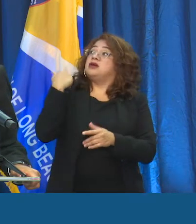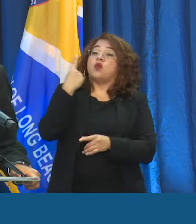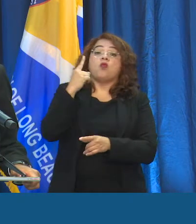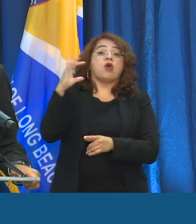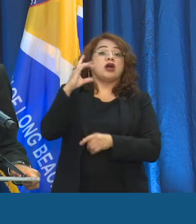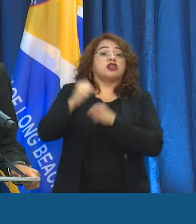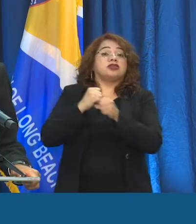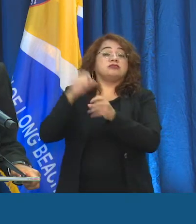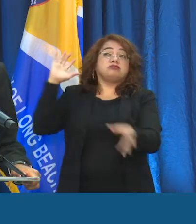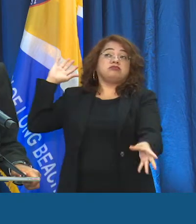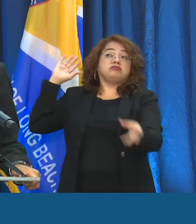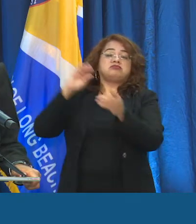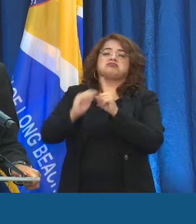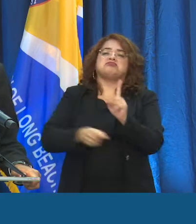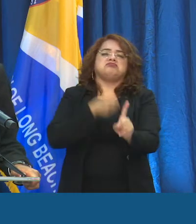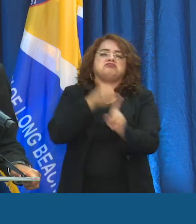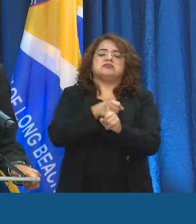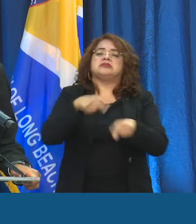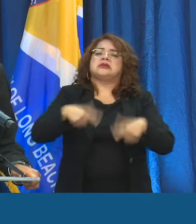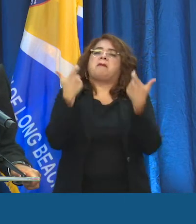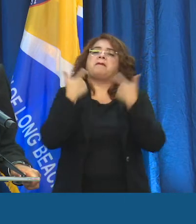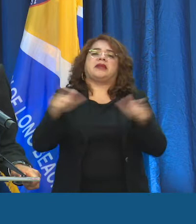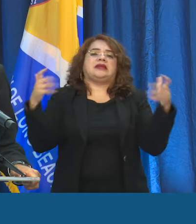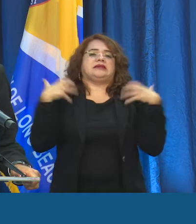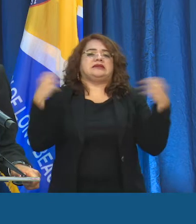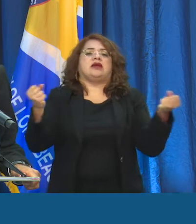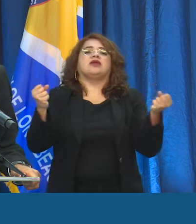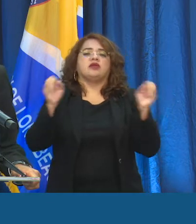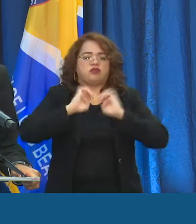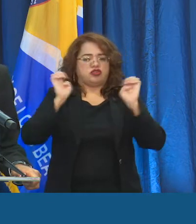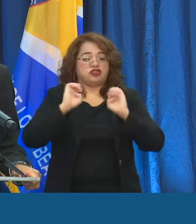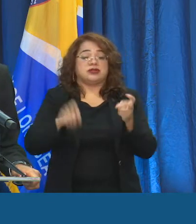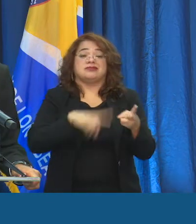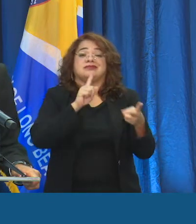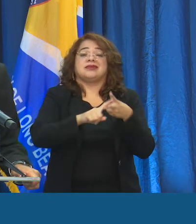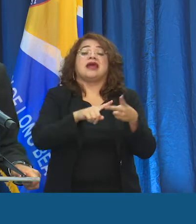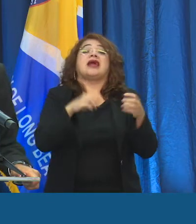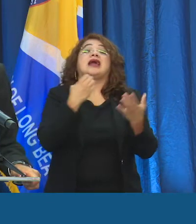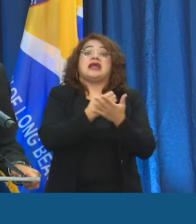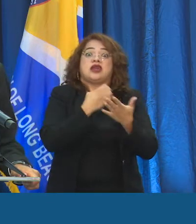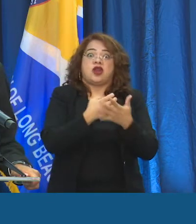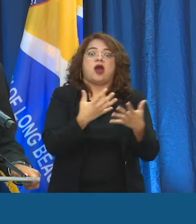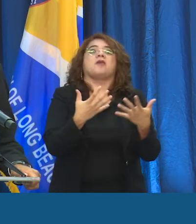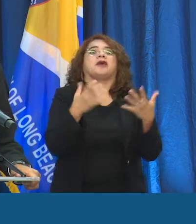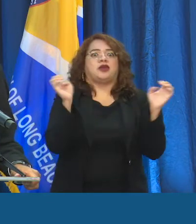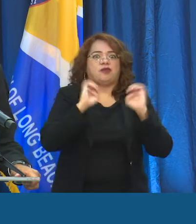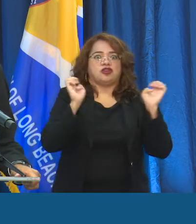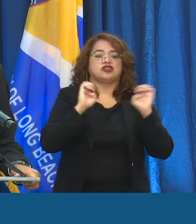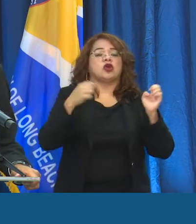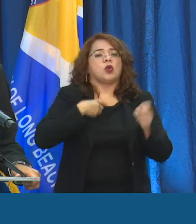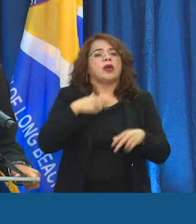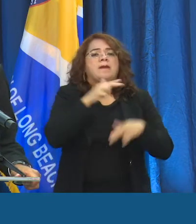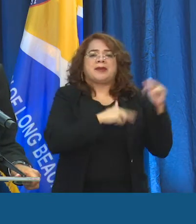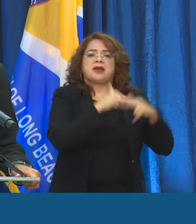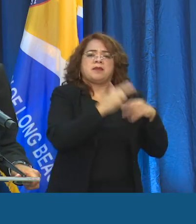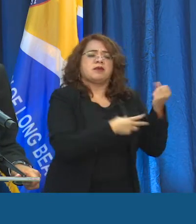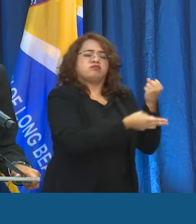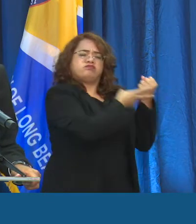and certainly the largest economic emergency that we've probably had in the last 50. This is exactly why you build up reserves, which we have. This